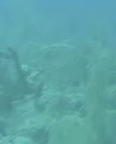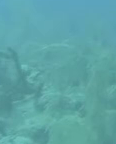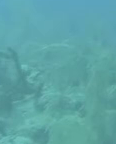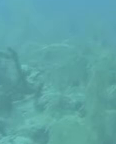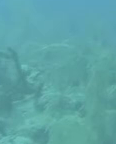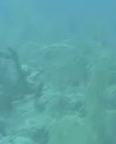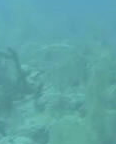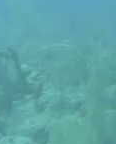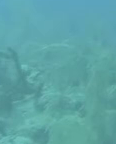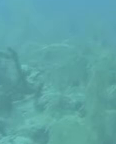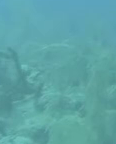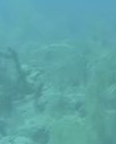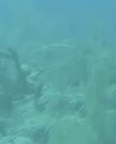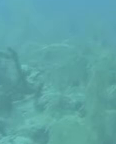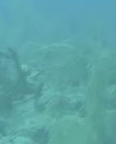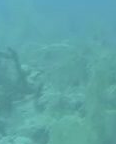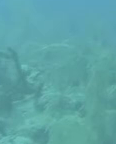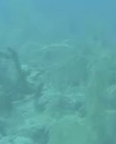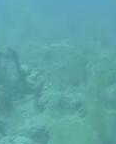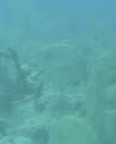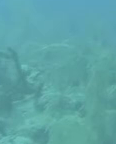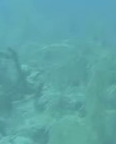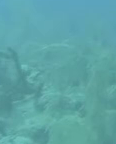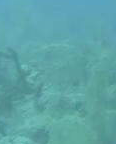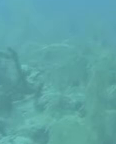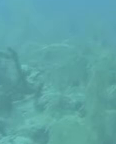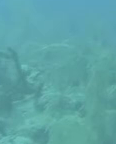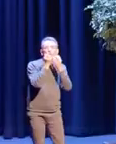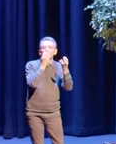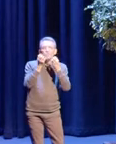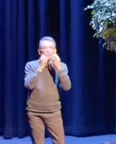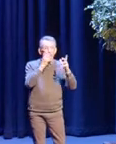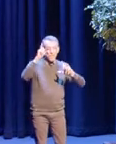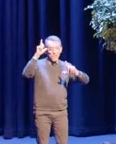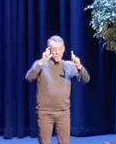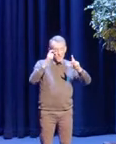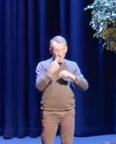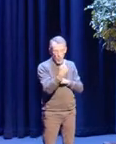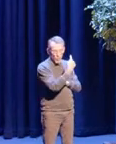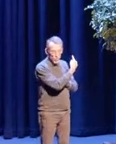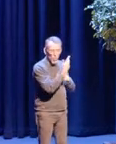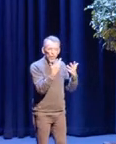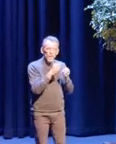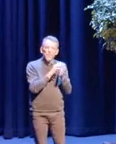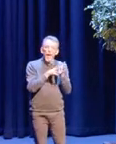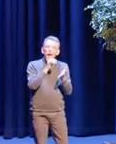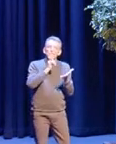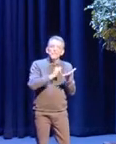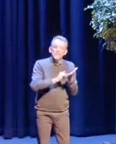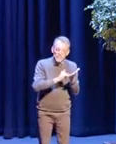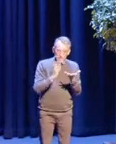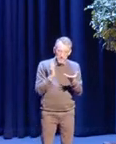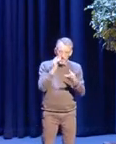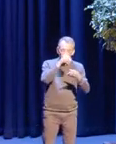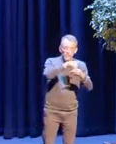in the wonders of the ocean. And this photo was taken in the Bahamas when I was taking part